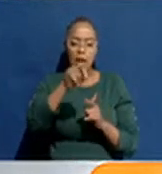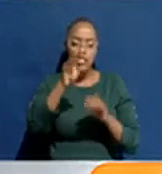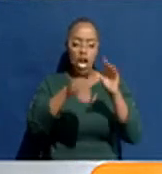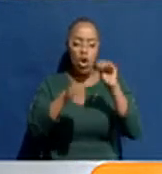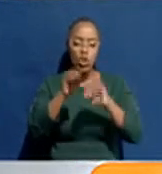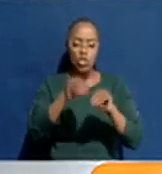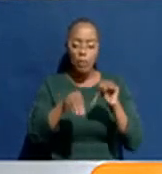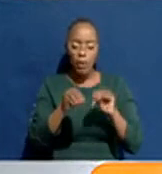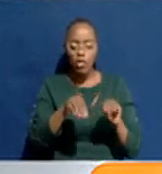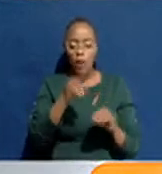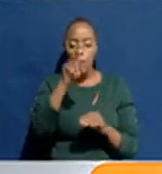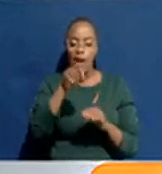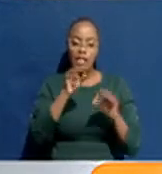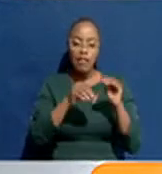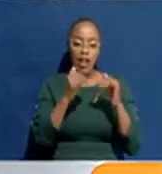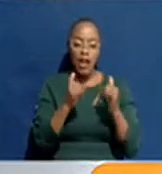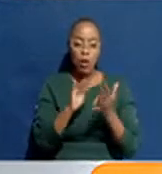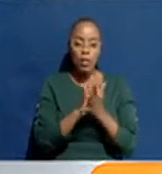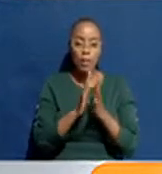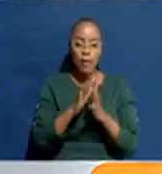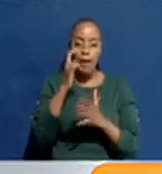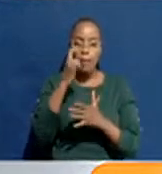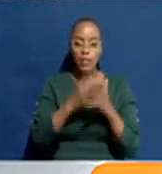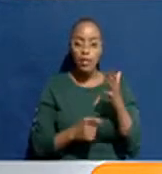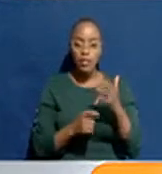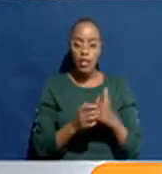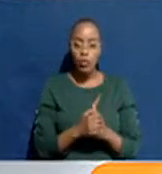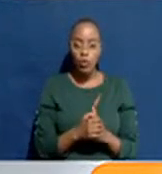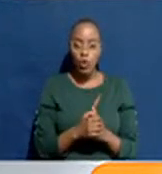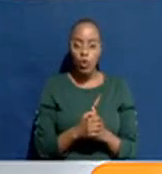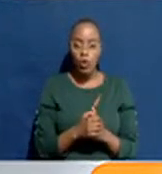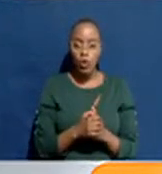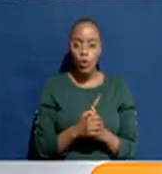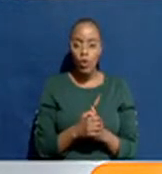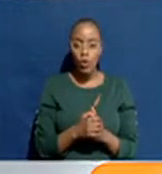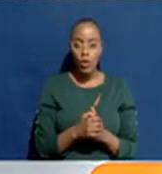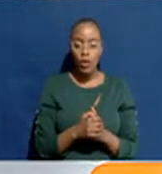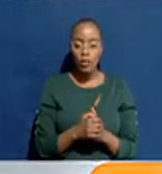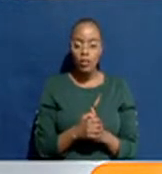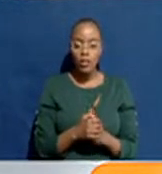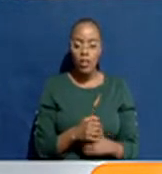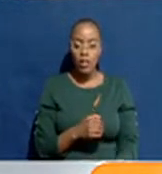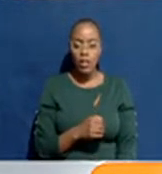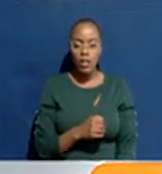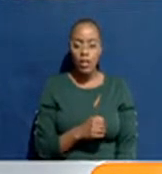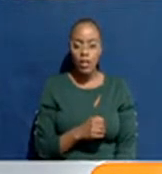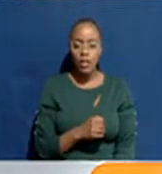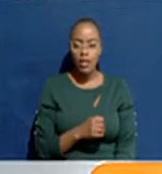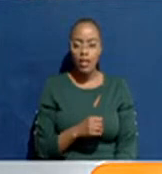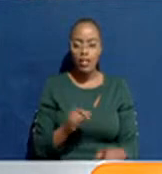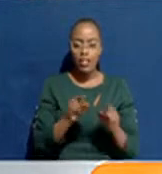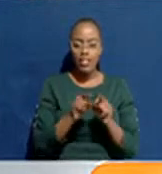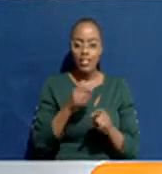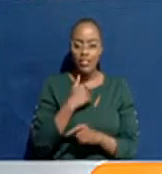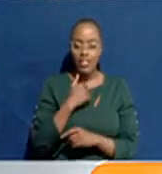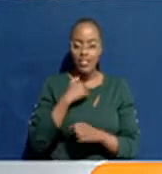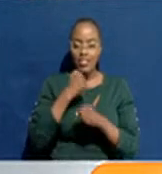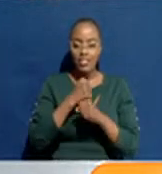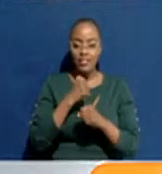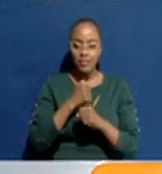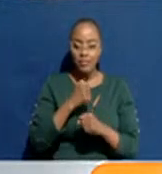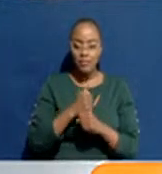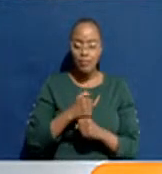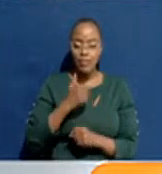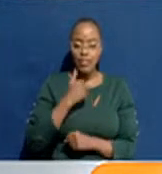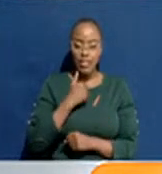contribution, a contribution, to now tax. And, you know, they're calling it as it is now. Yes, we should also hold the government to account to